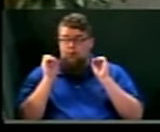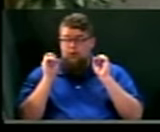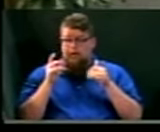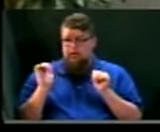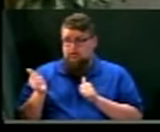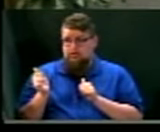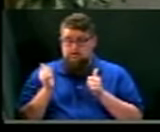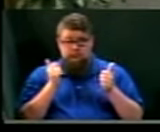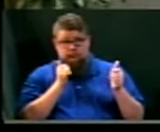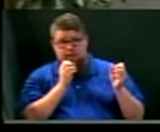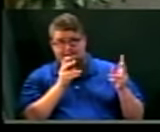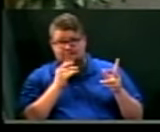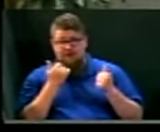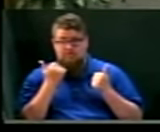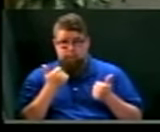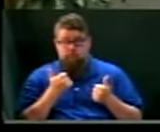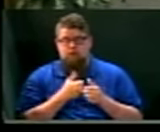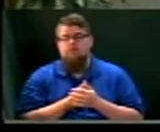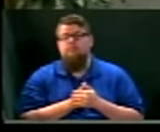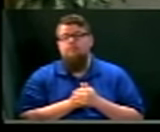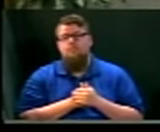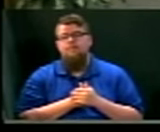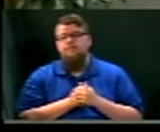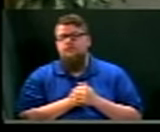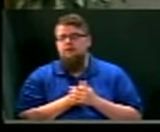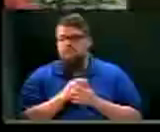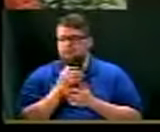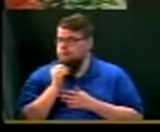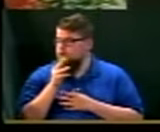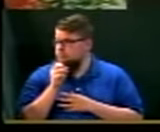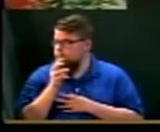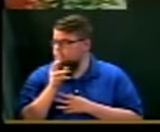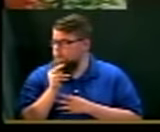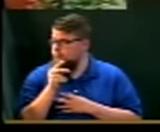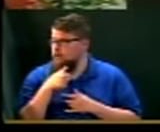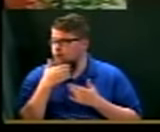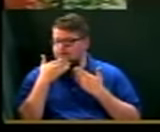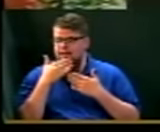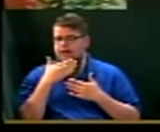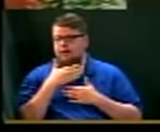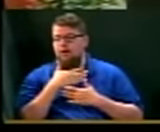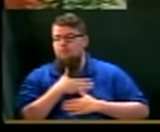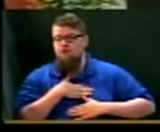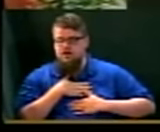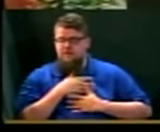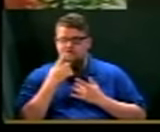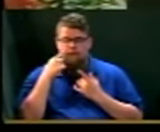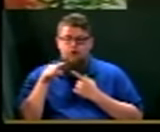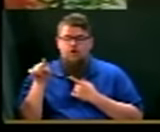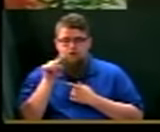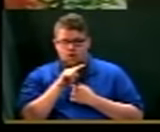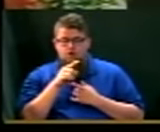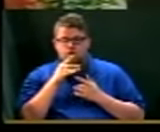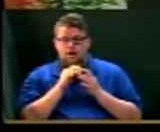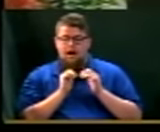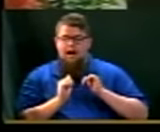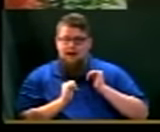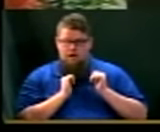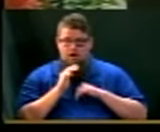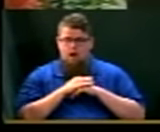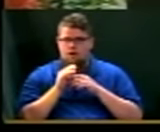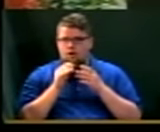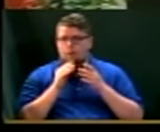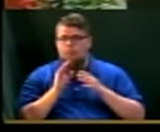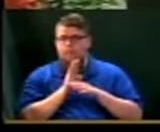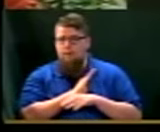Is that okay with everybody? Okay, so Ms. Owen. And I'd like to say that I appreciate those who are outgoing from our board. It